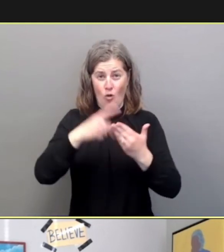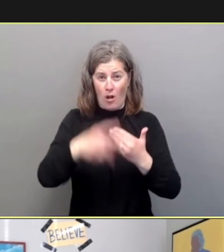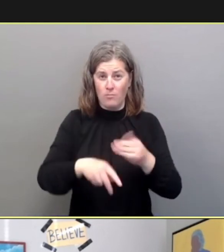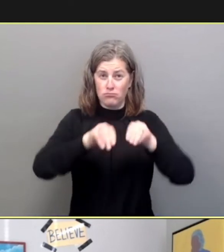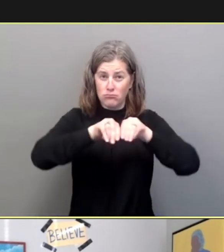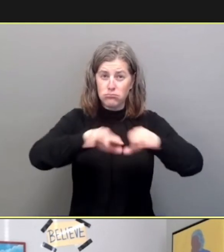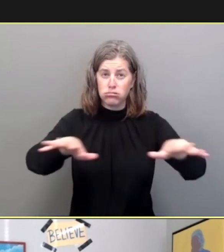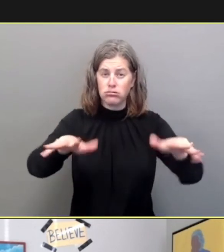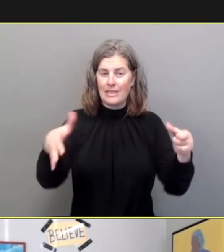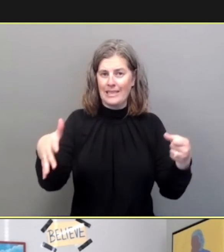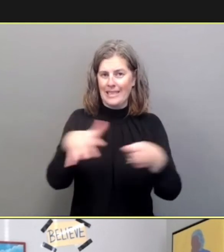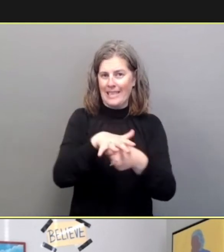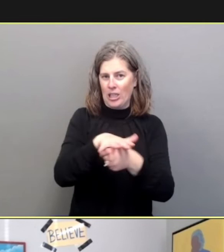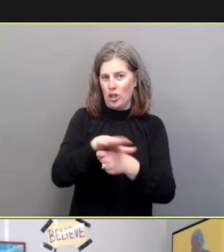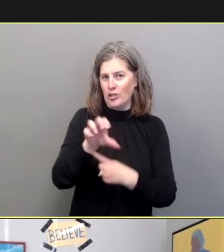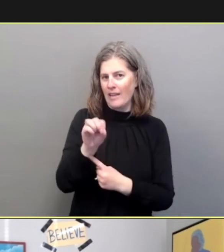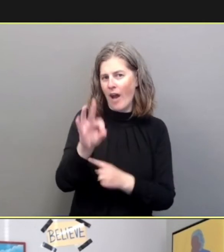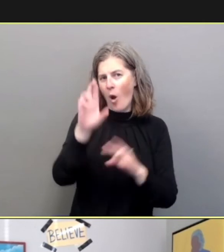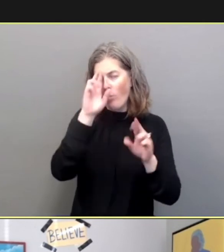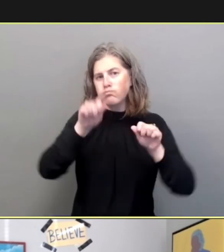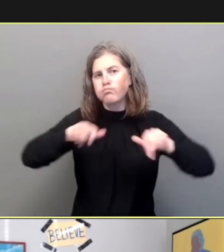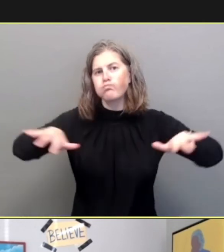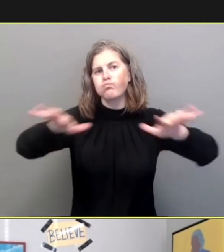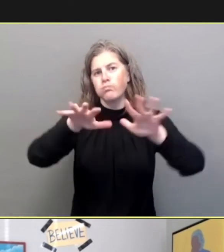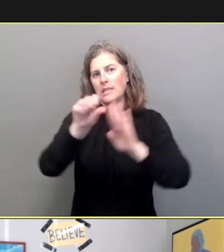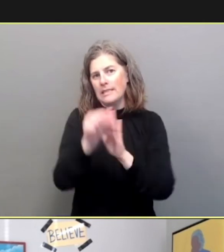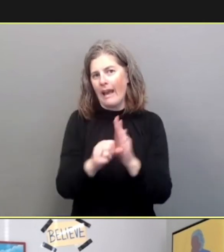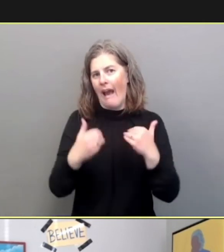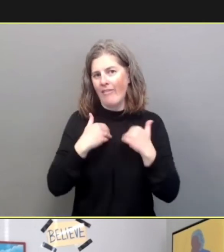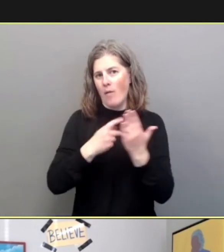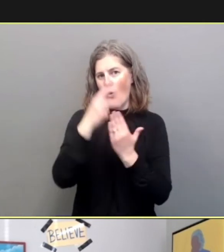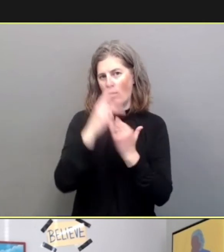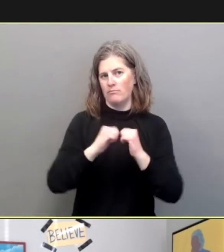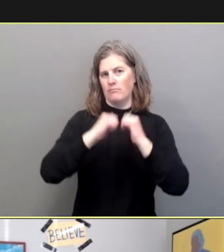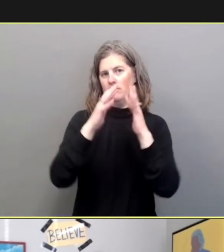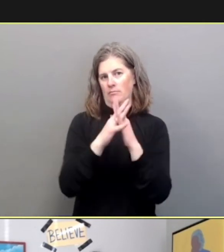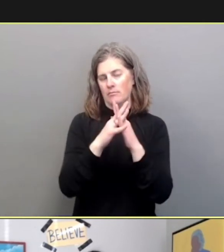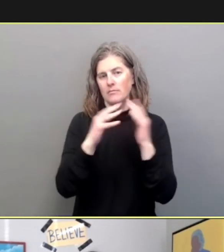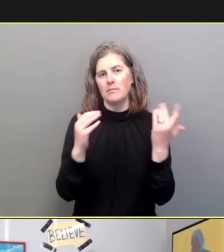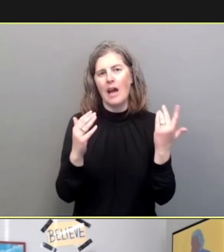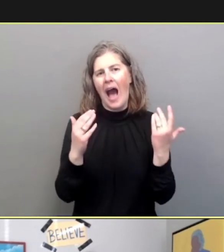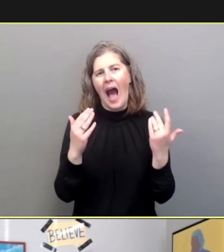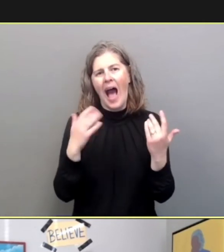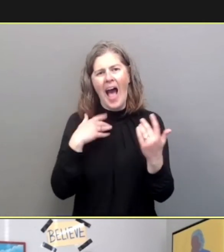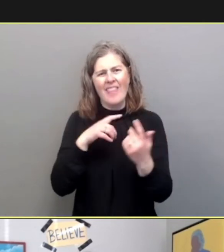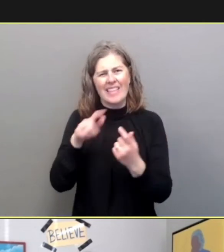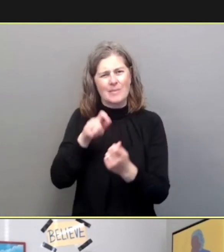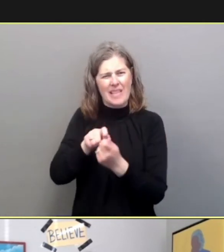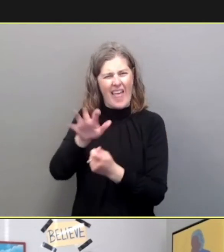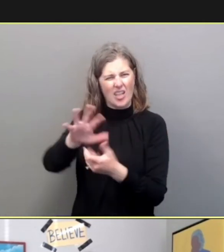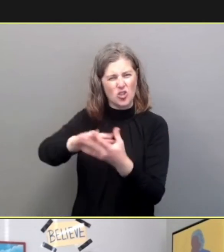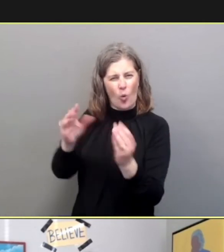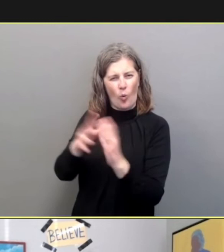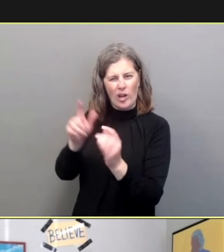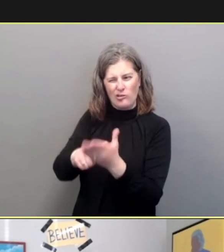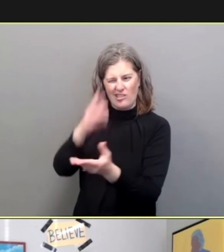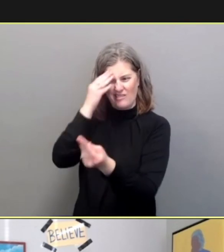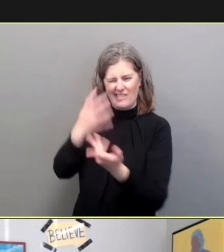here in Santa Fe as well. And I don't know all the details of the story which you just relayed, but